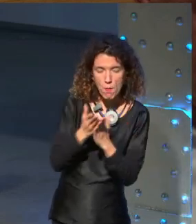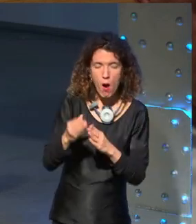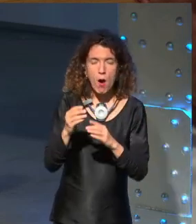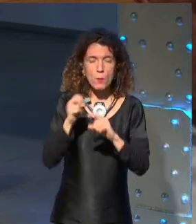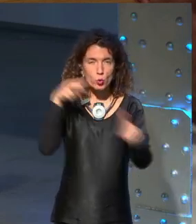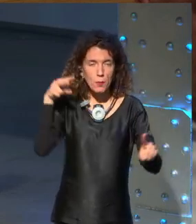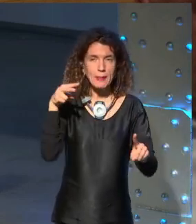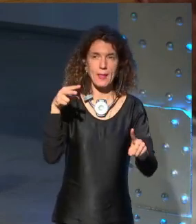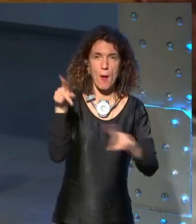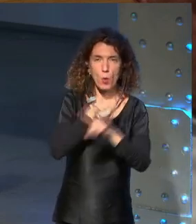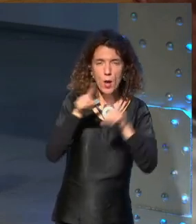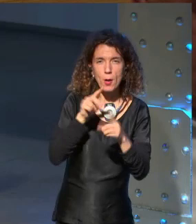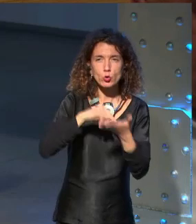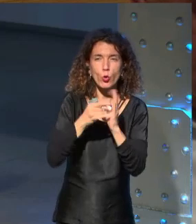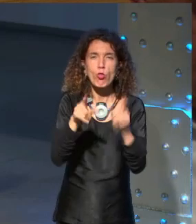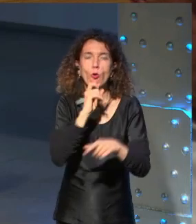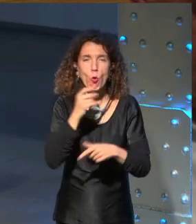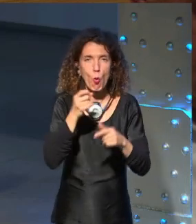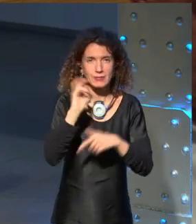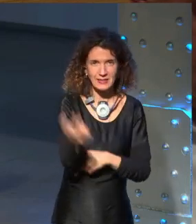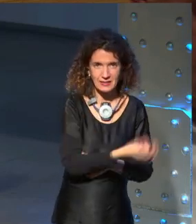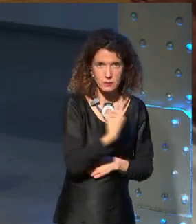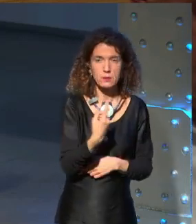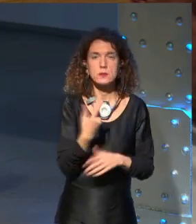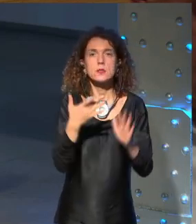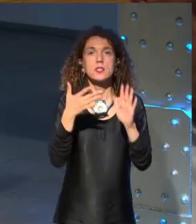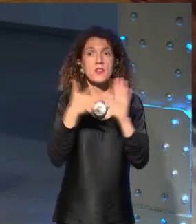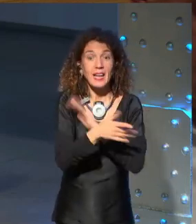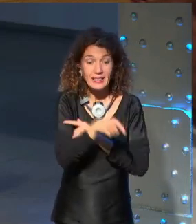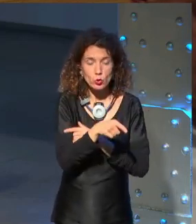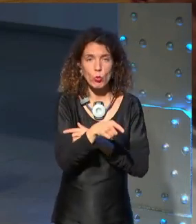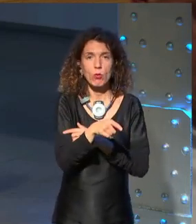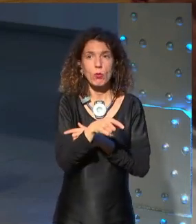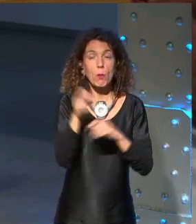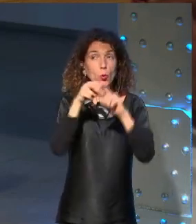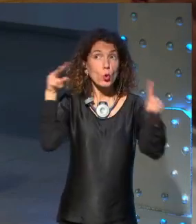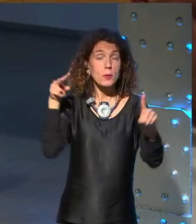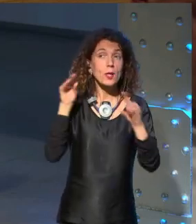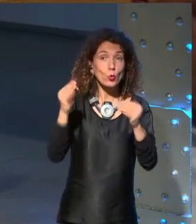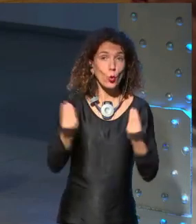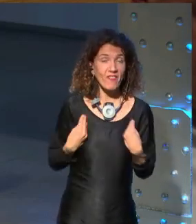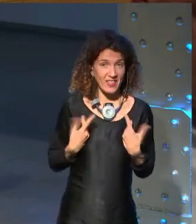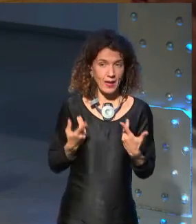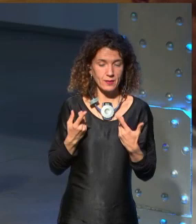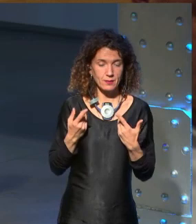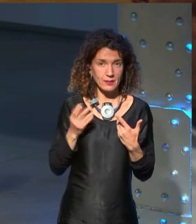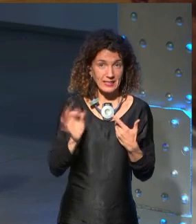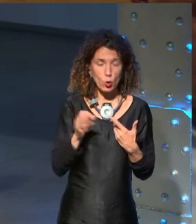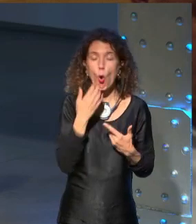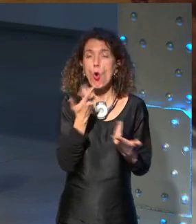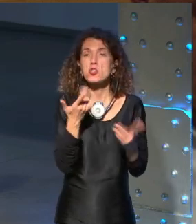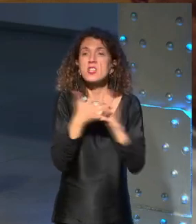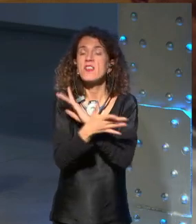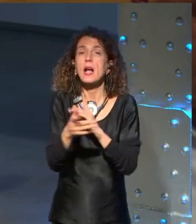of what life is like or how to approach different problems in life, and I'd like to know to what extent these correspond to your perspective